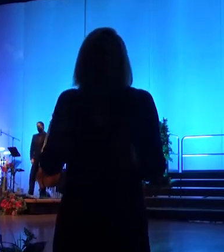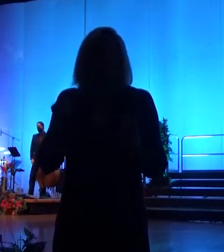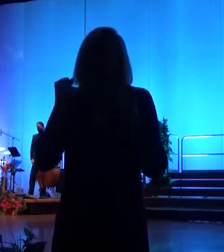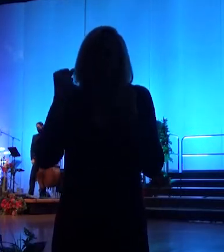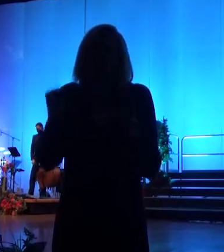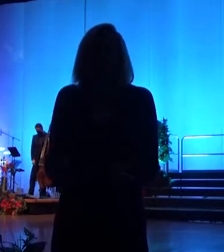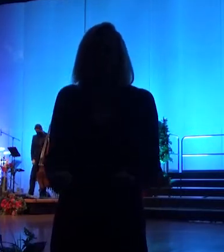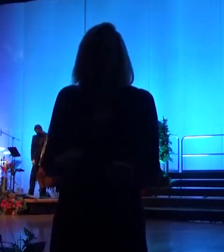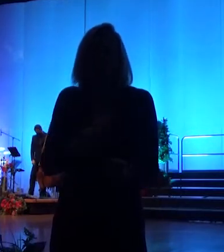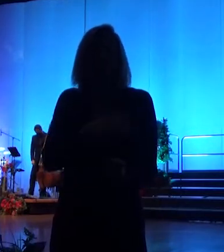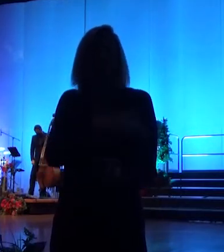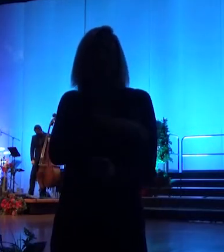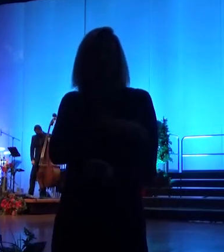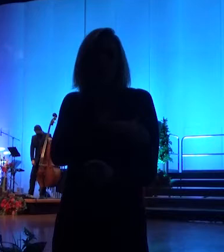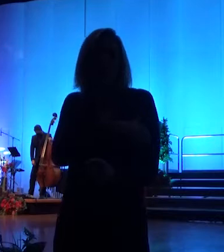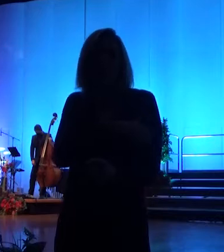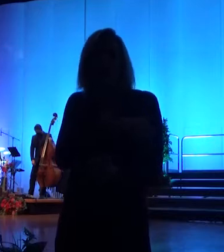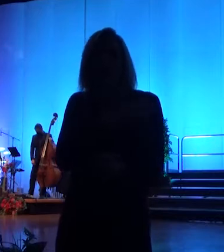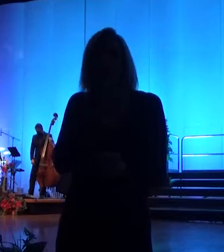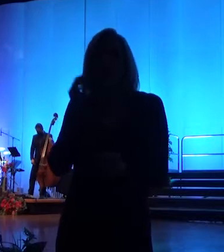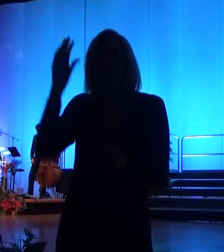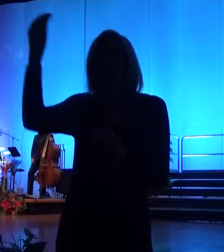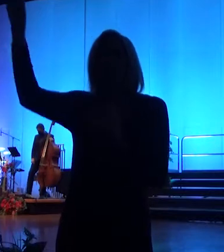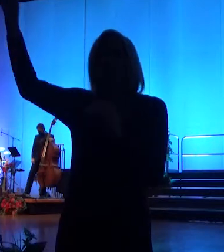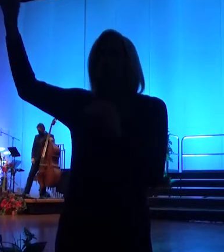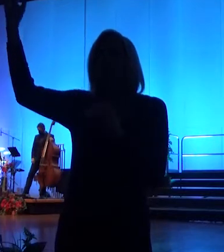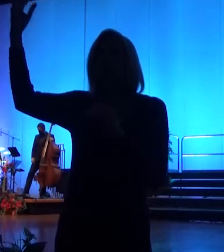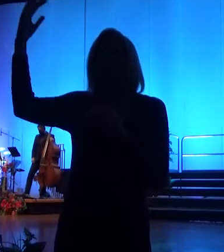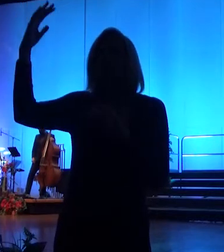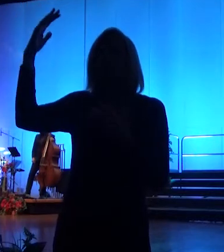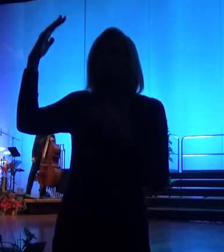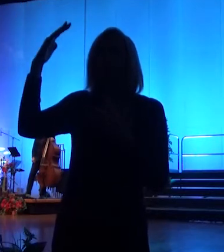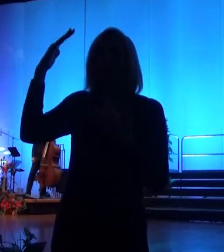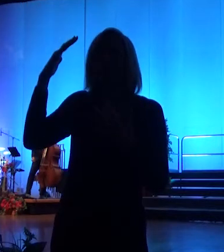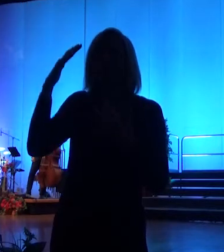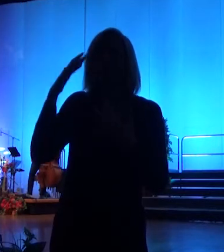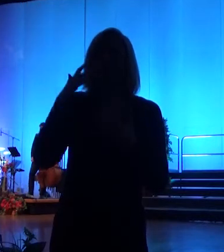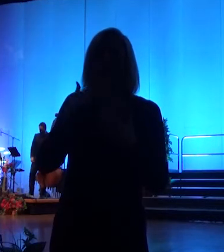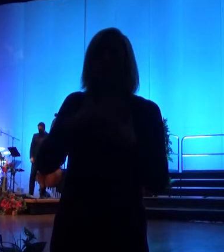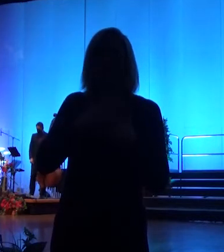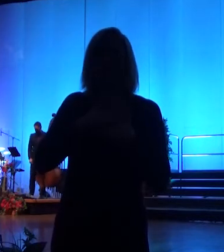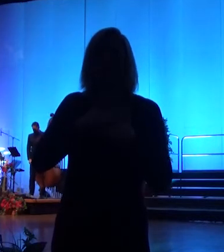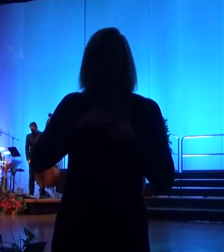the mighty power and the grace.